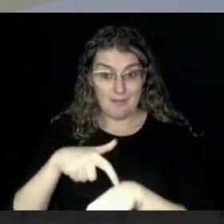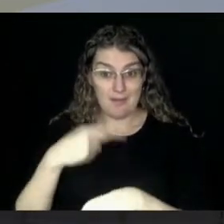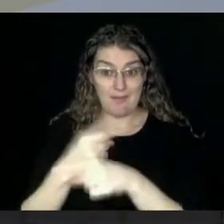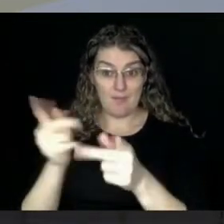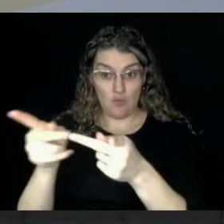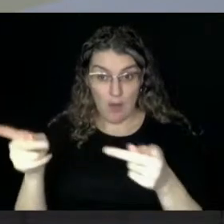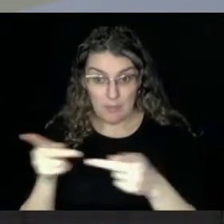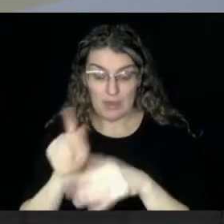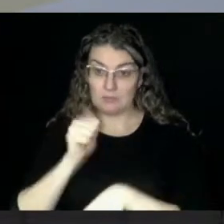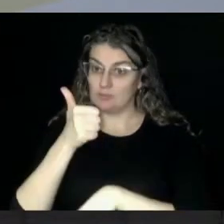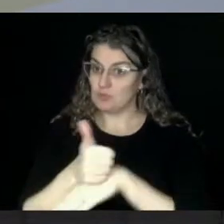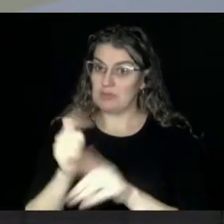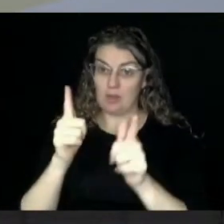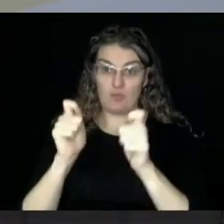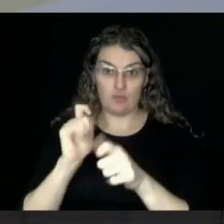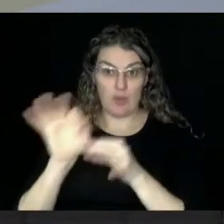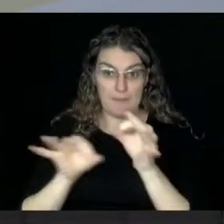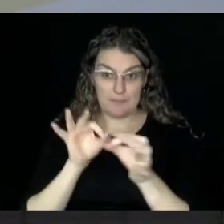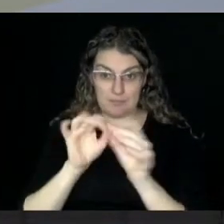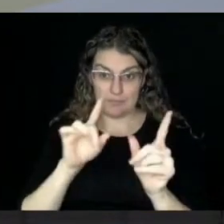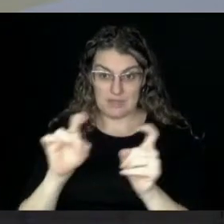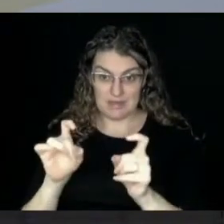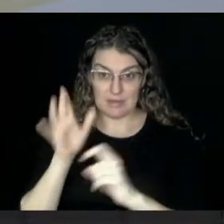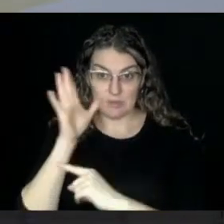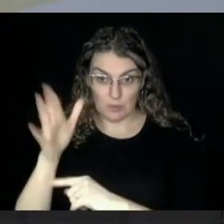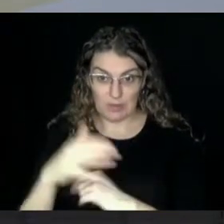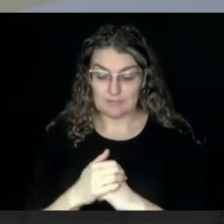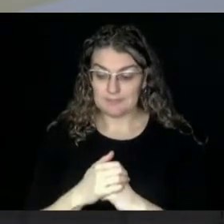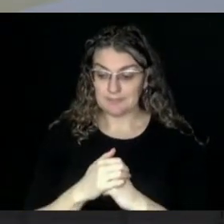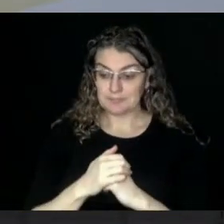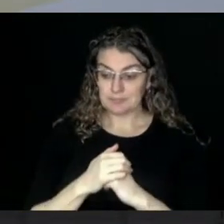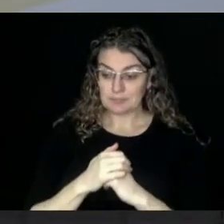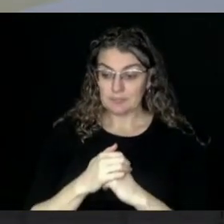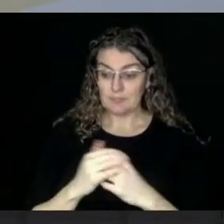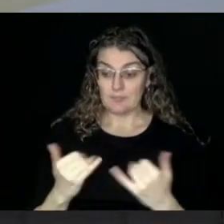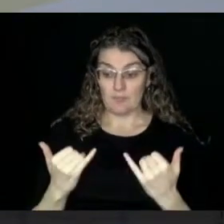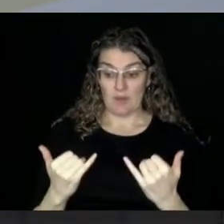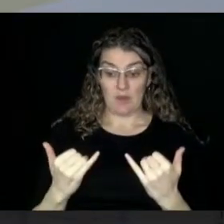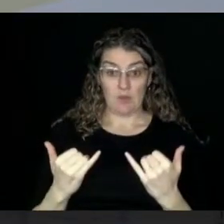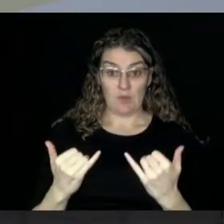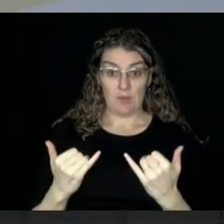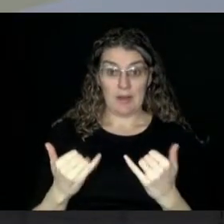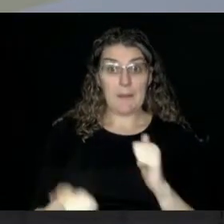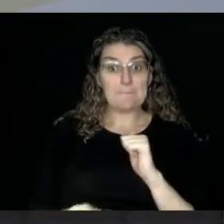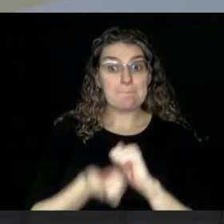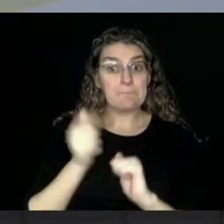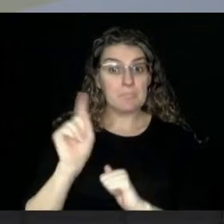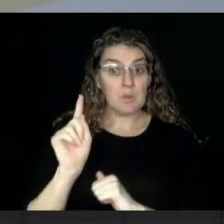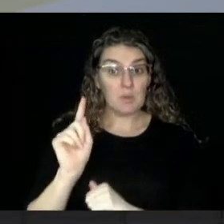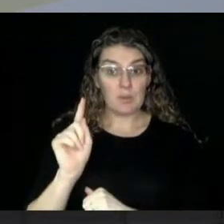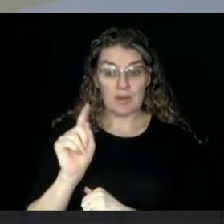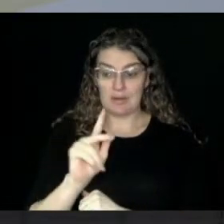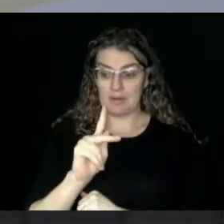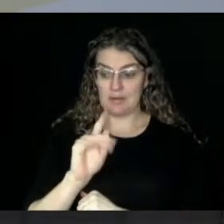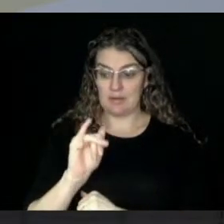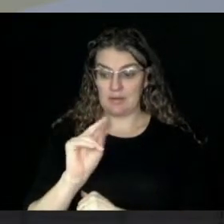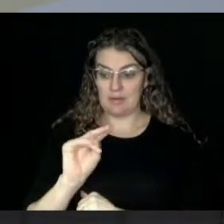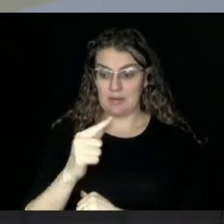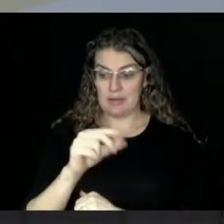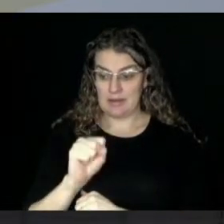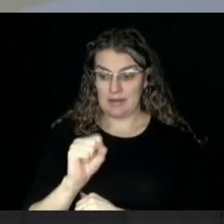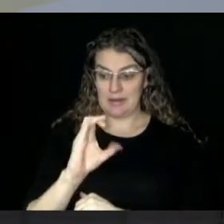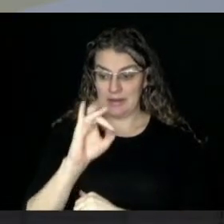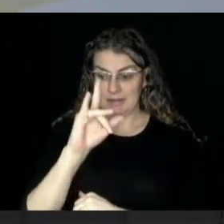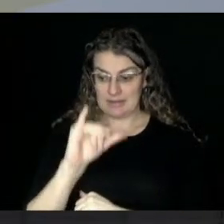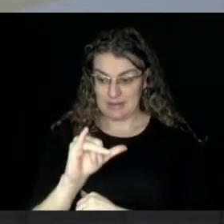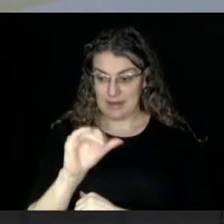time. In fact, to date, some of the rapid tests have been deployed to the Kings County Memorial Hospital and Western Hospital